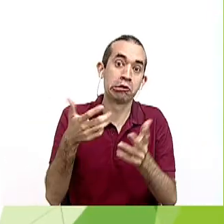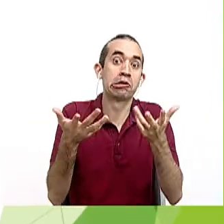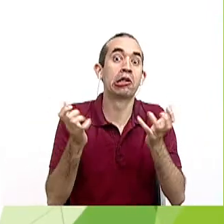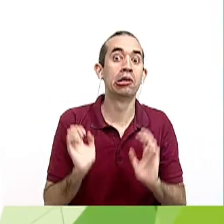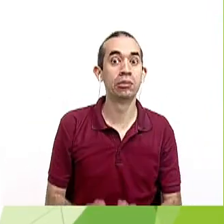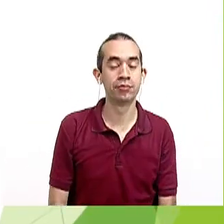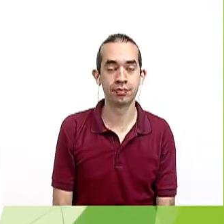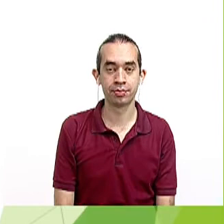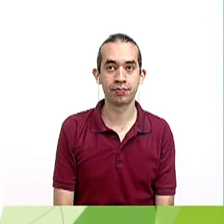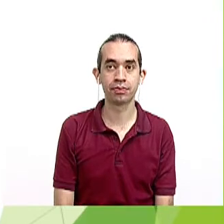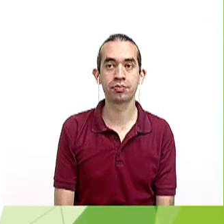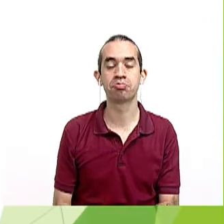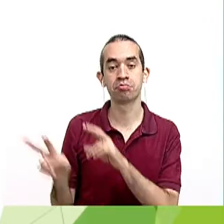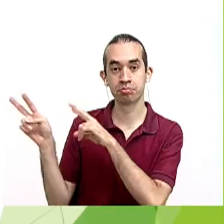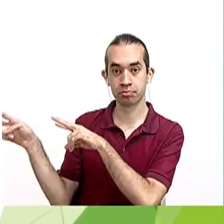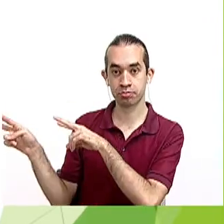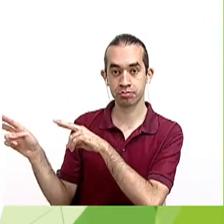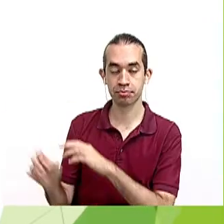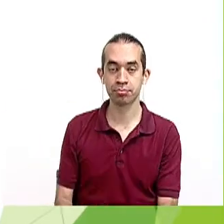Next.